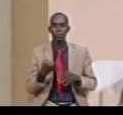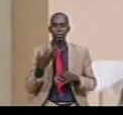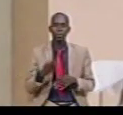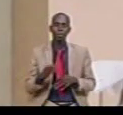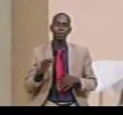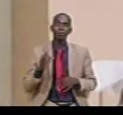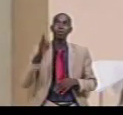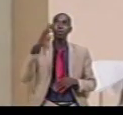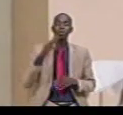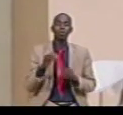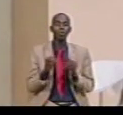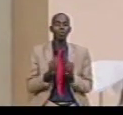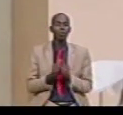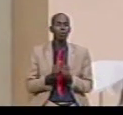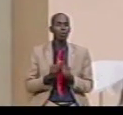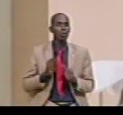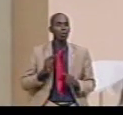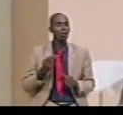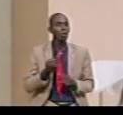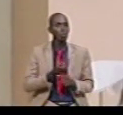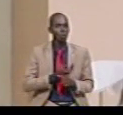all.